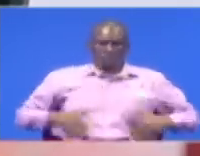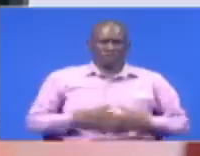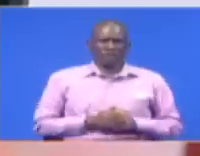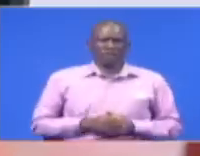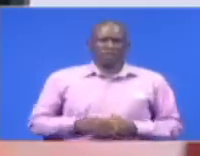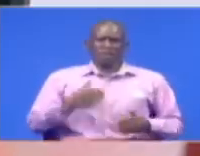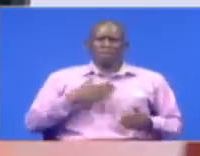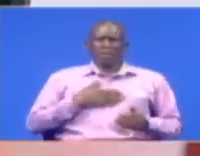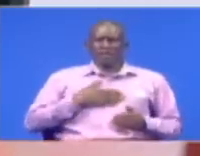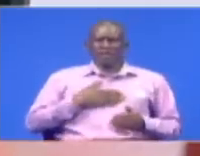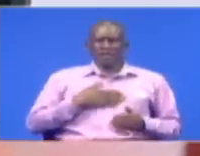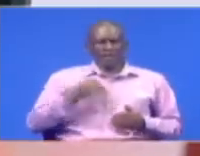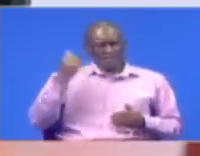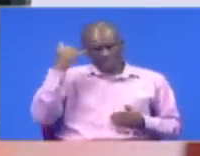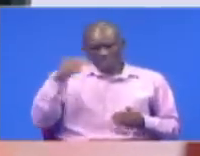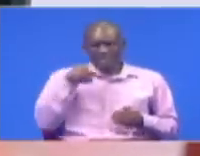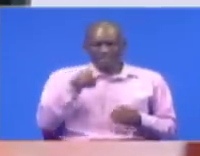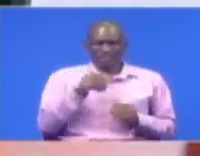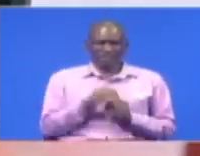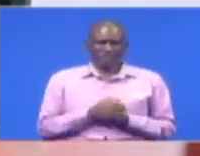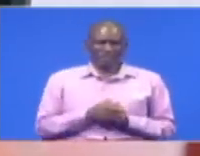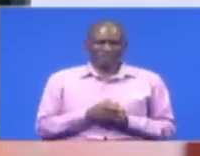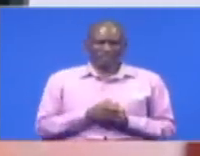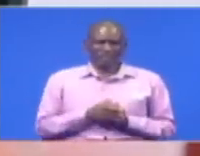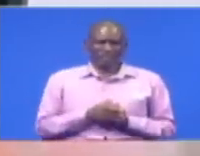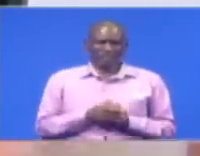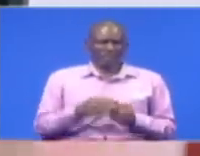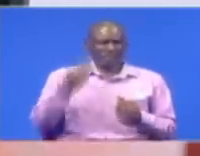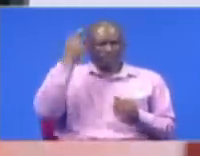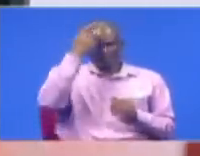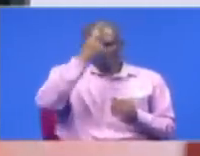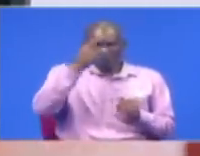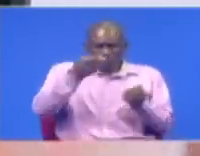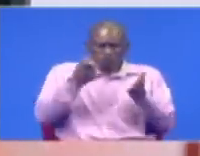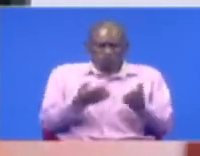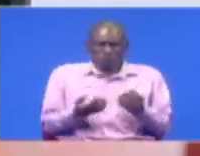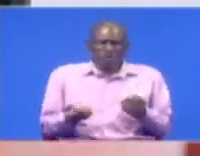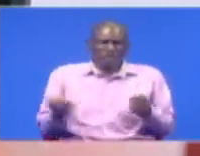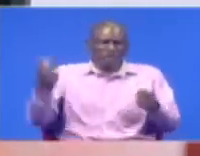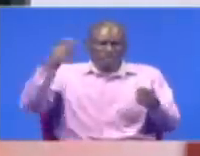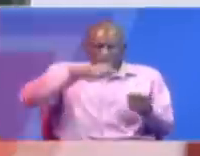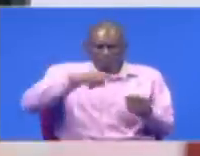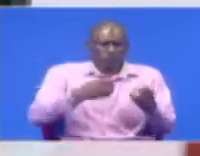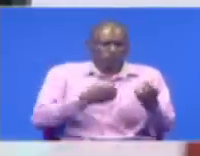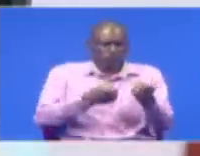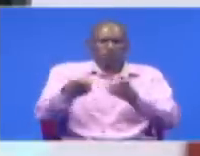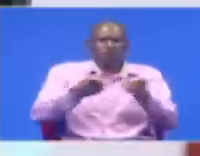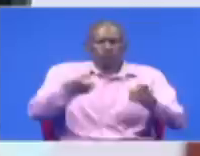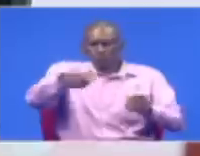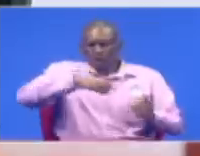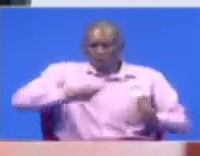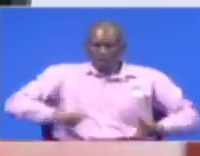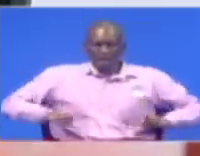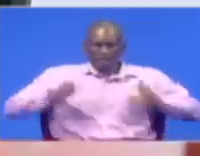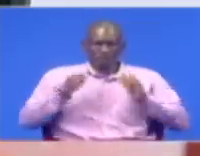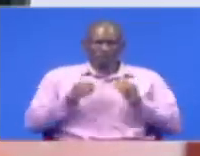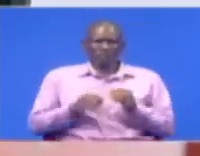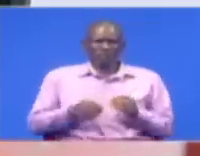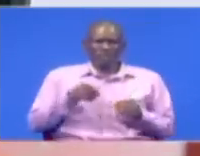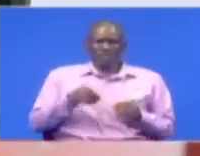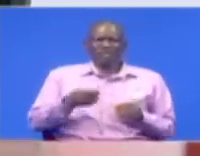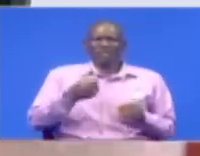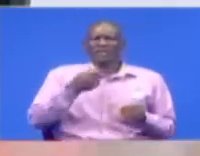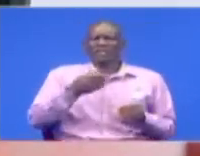My view is this. Philosophy now comes to regulate our life. Is man